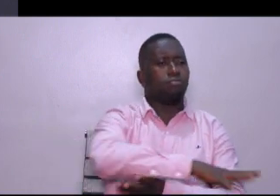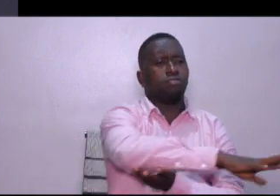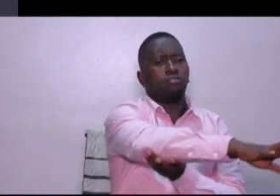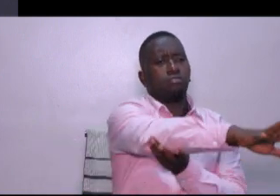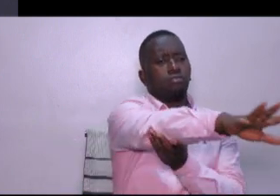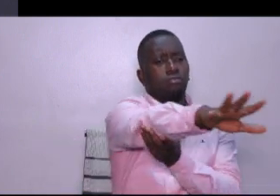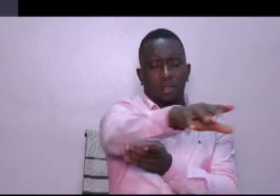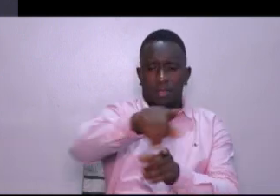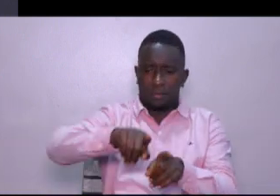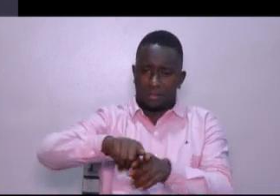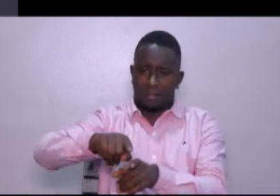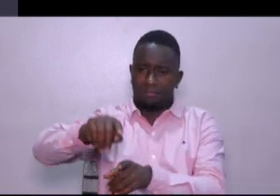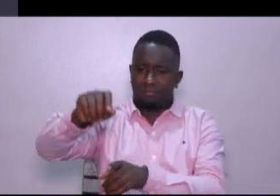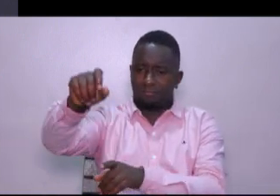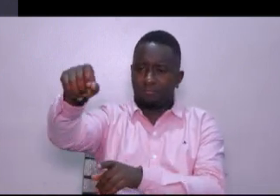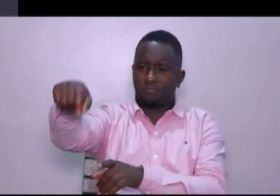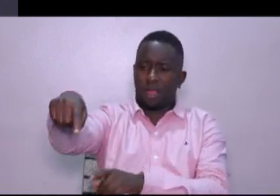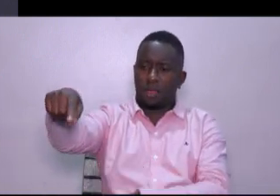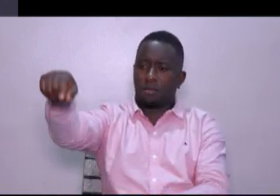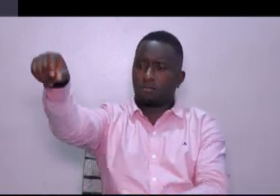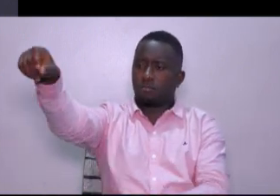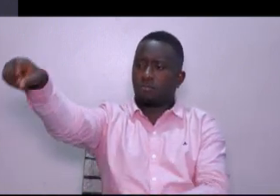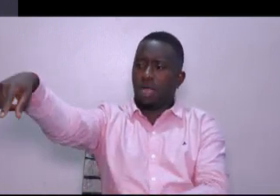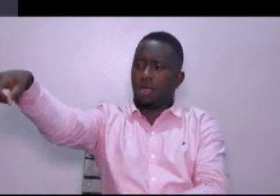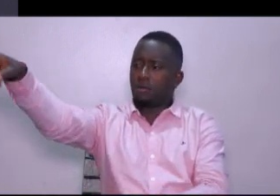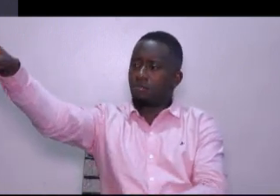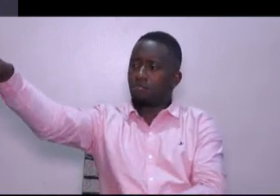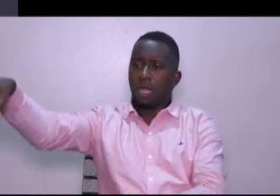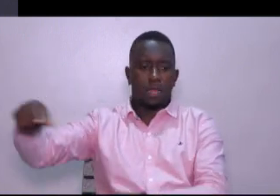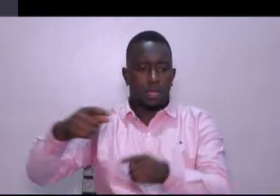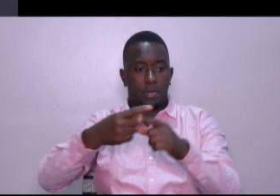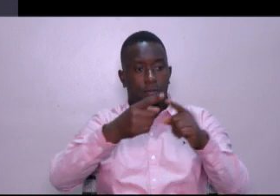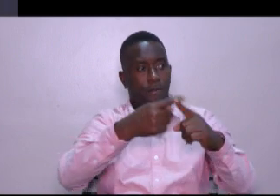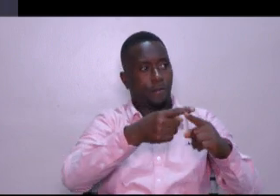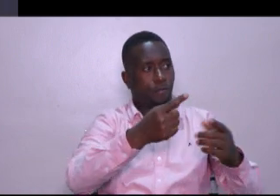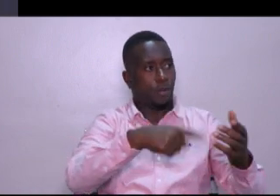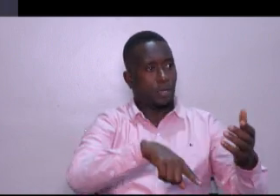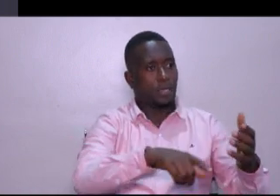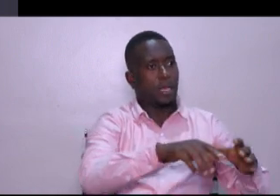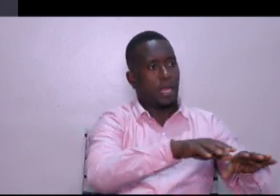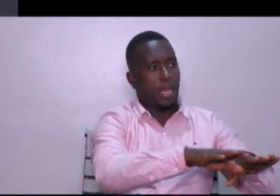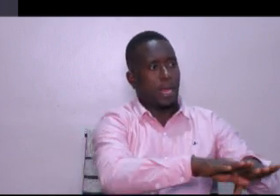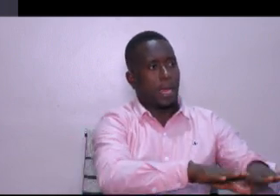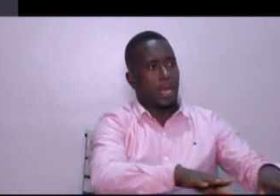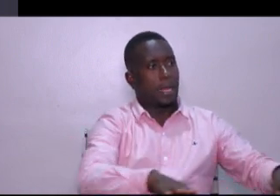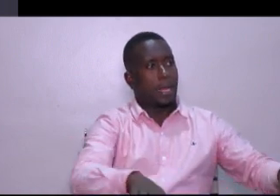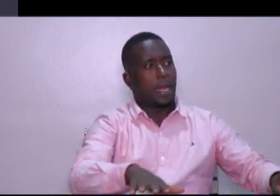in fallows should be animated in a garden environment.